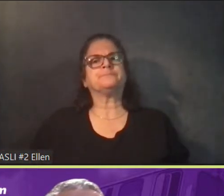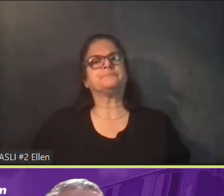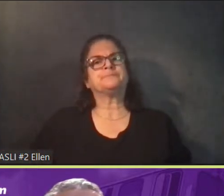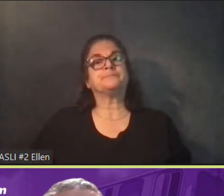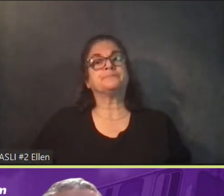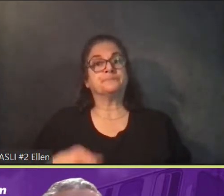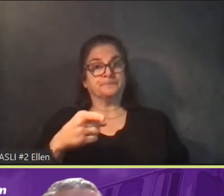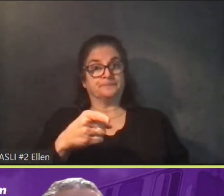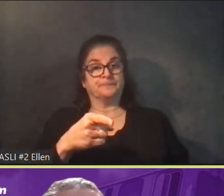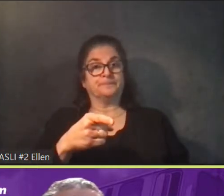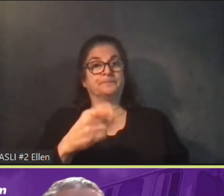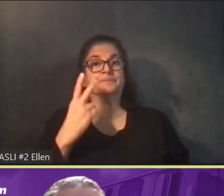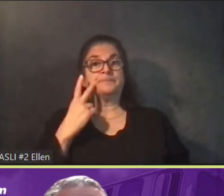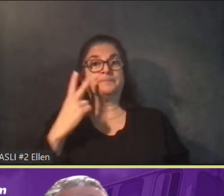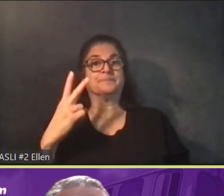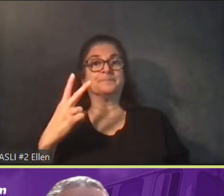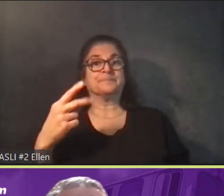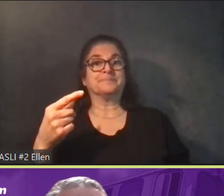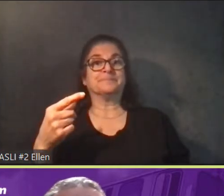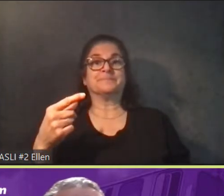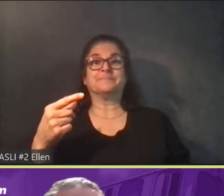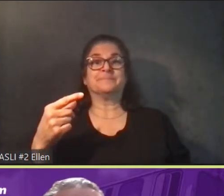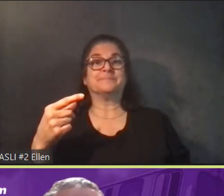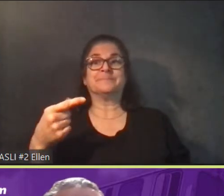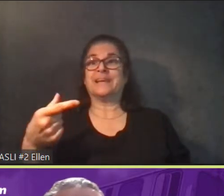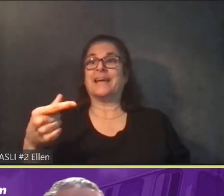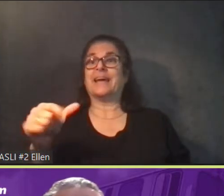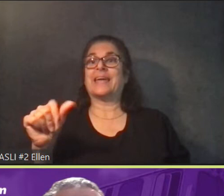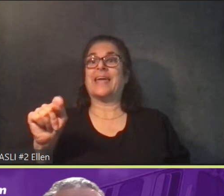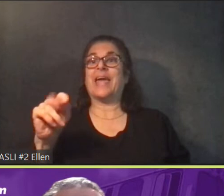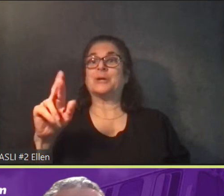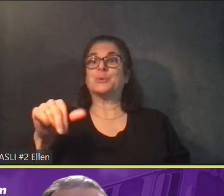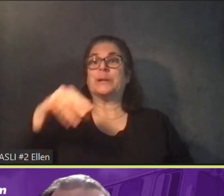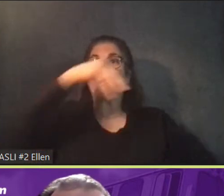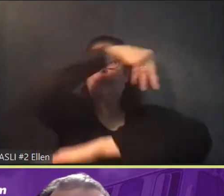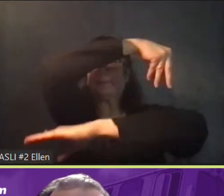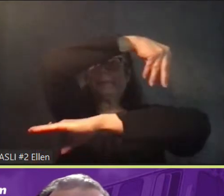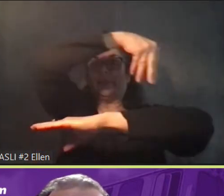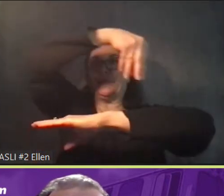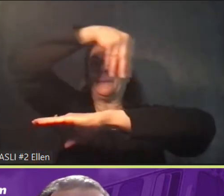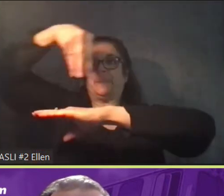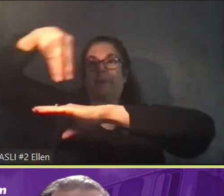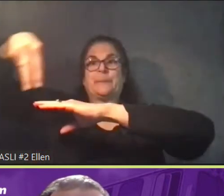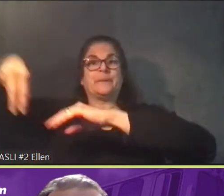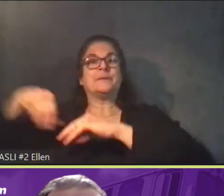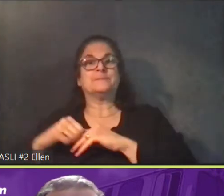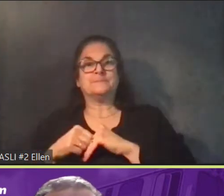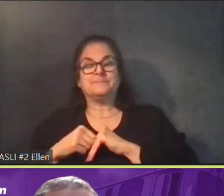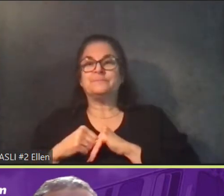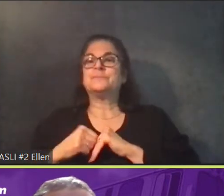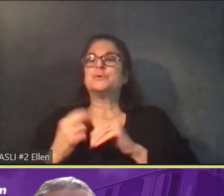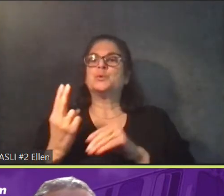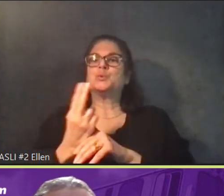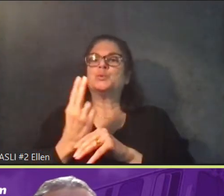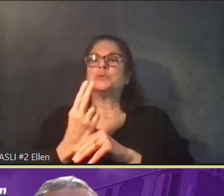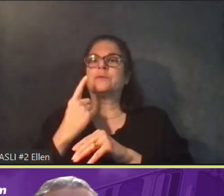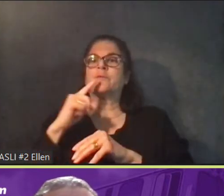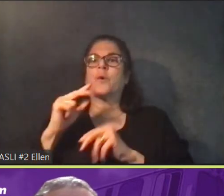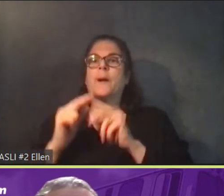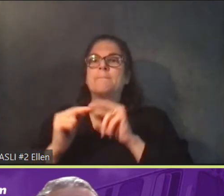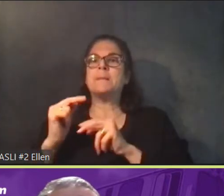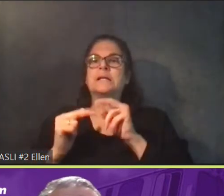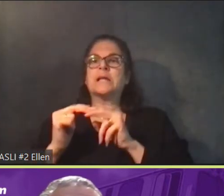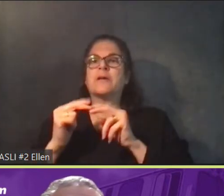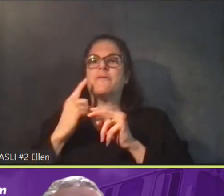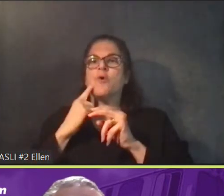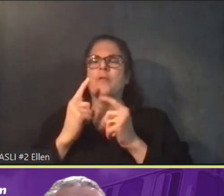And you get kind of a full picture here of how the gantry works. It's an intricate structure that's used for building these longer